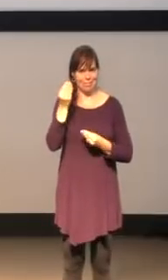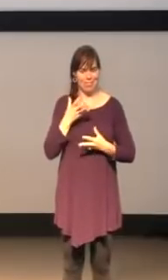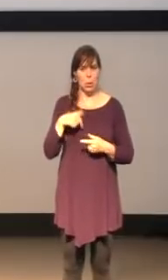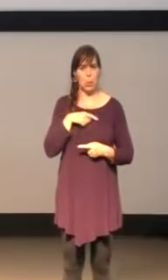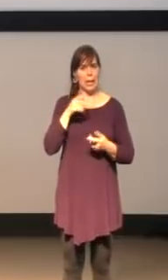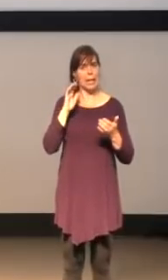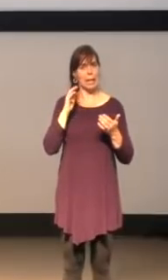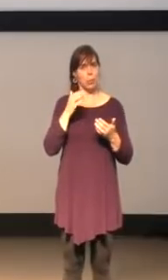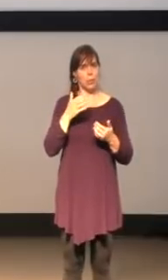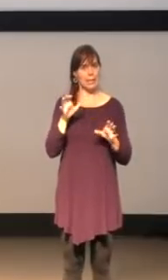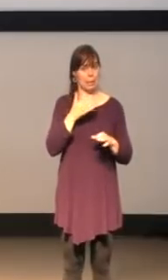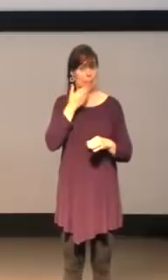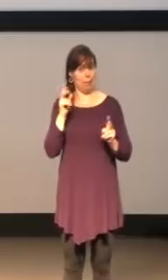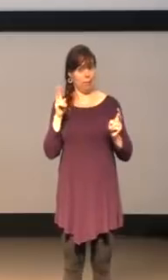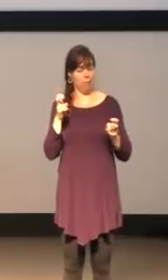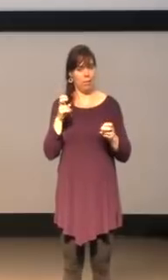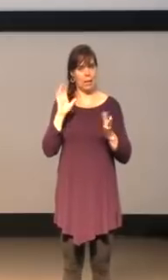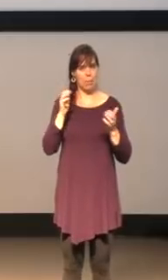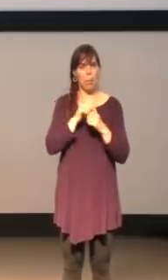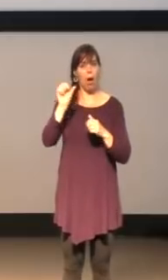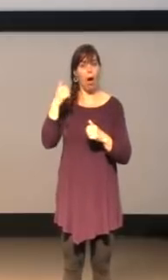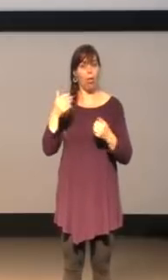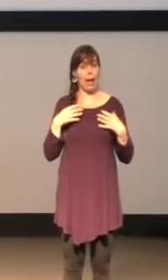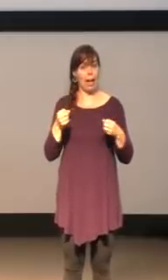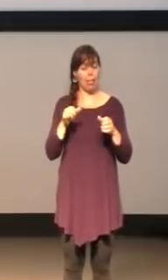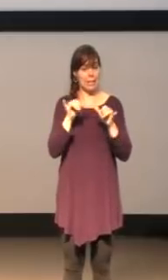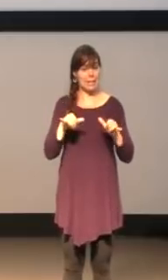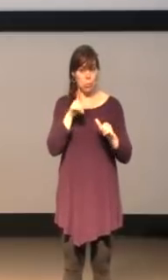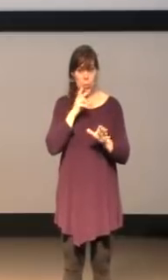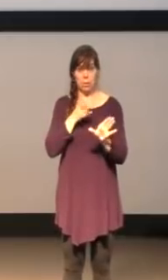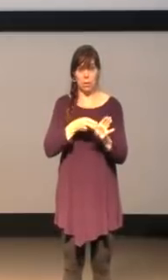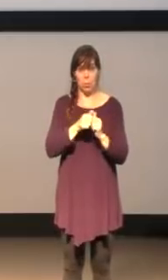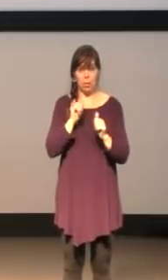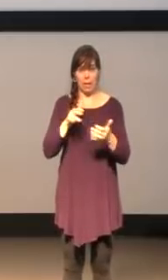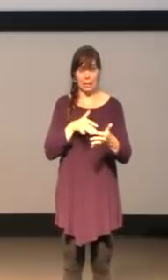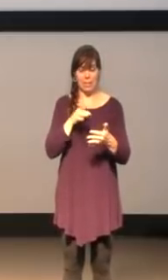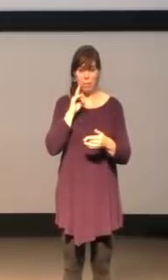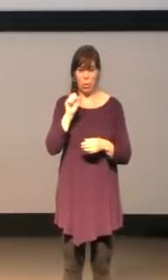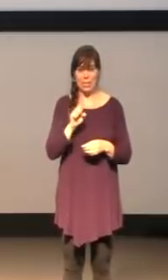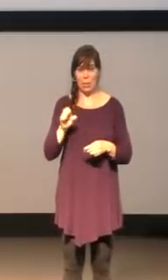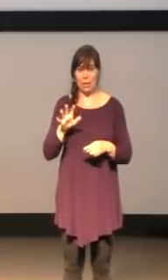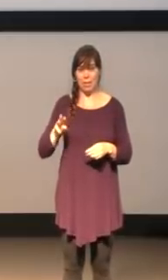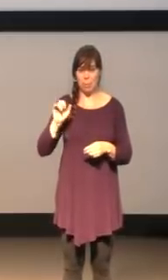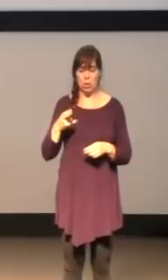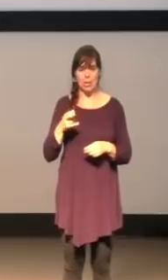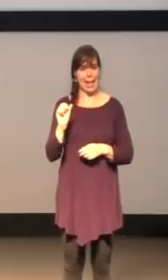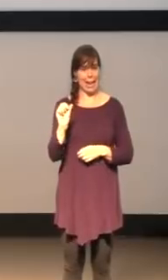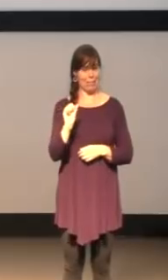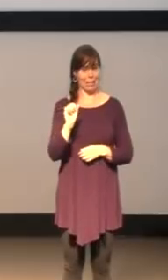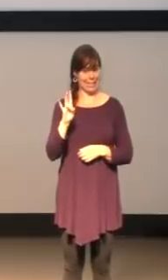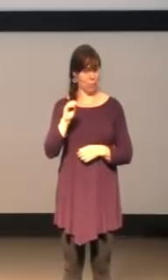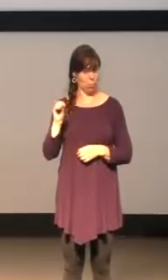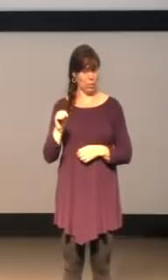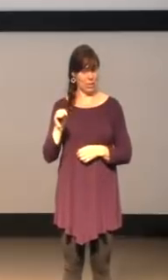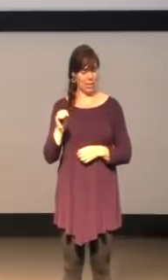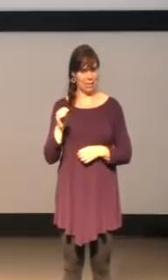compare favorably to the other health systems that participated in this study across Southeastern Michigan, where the average was 7%, and